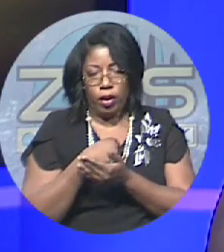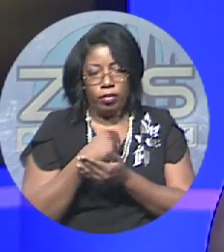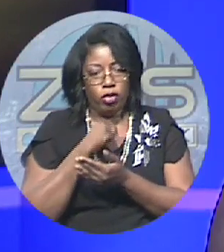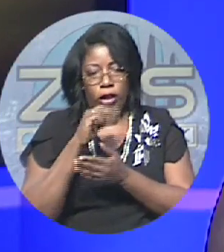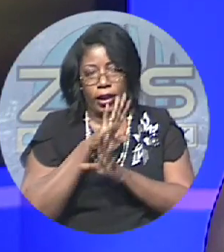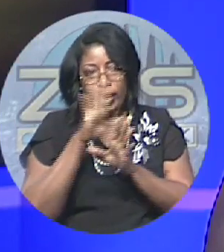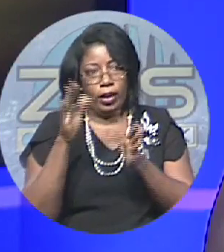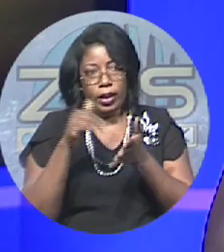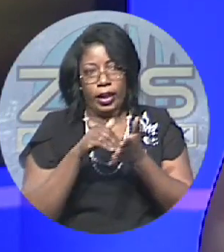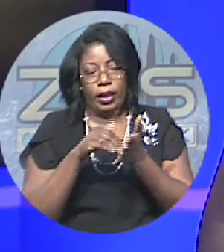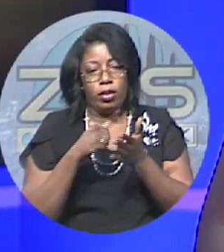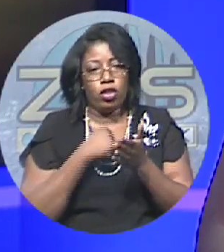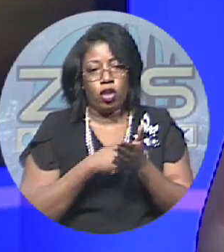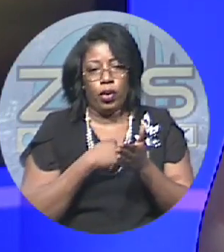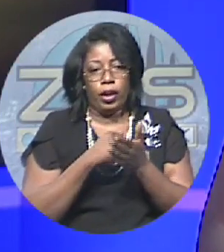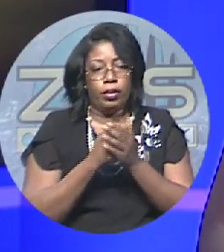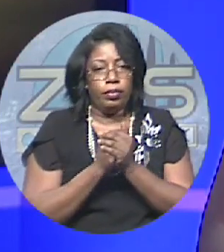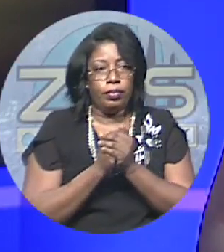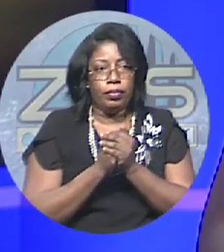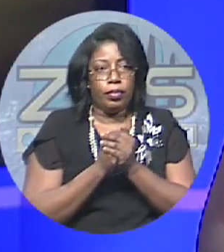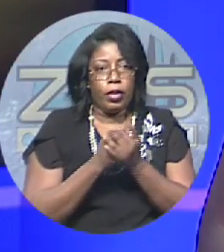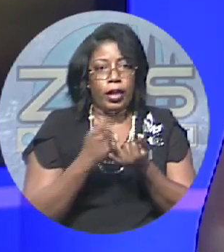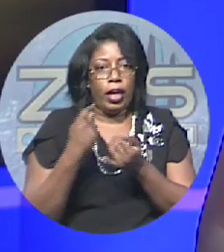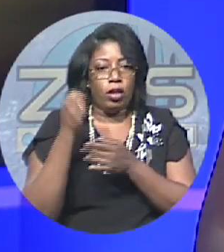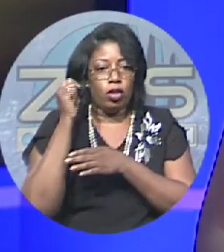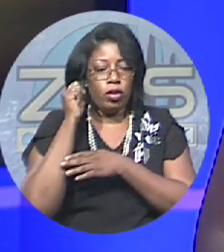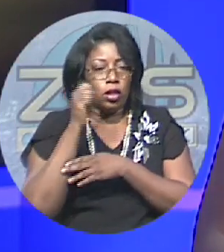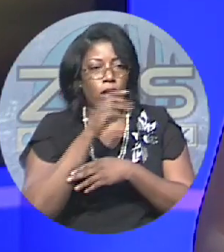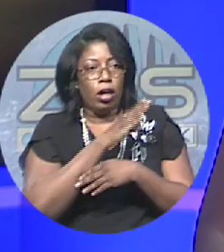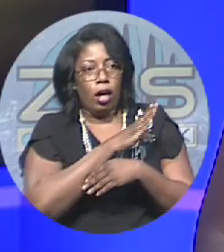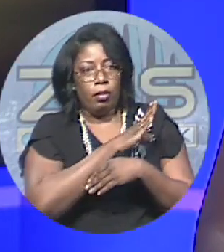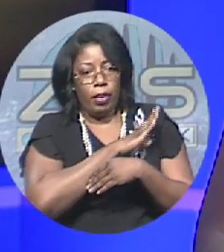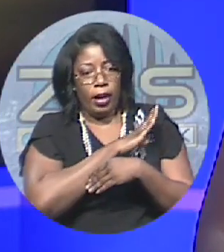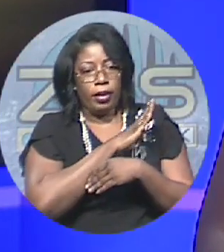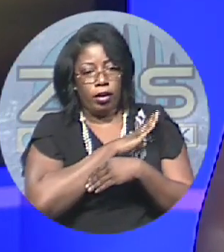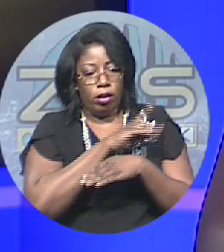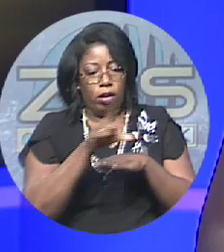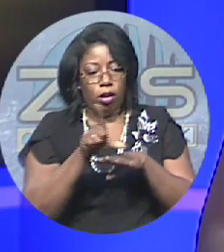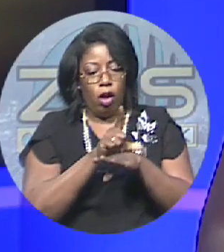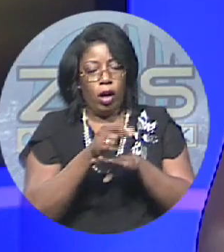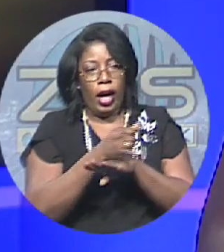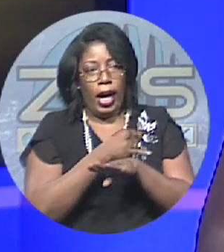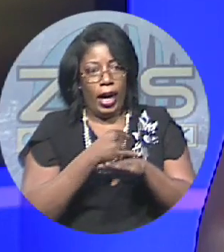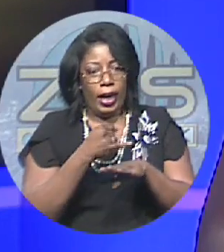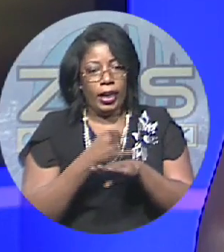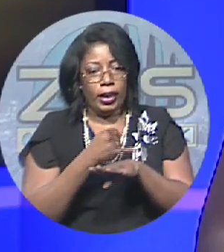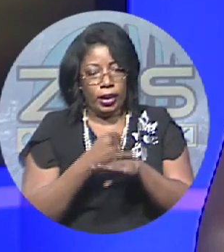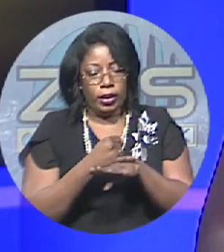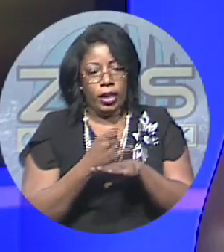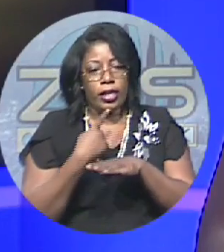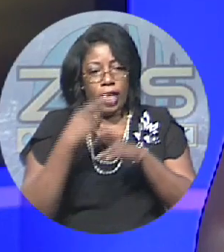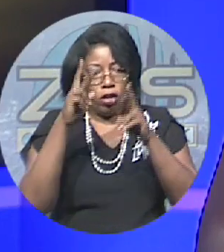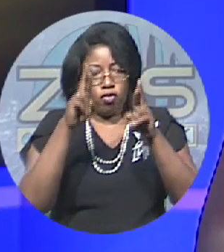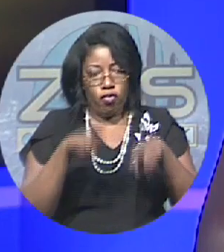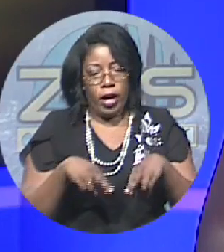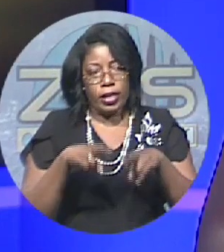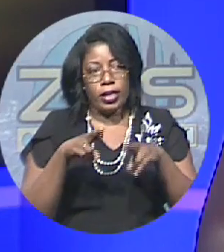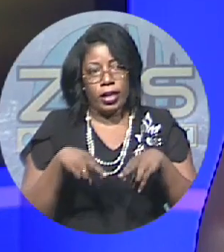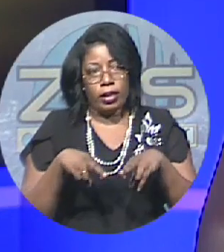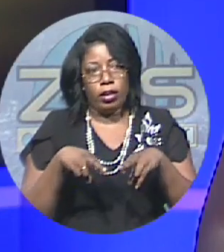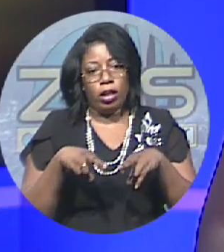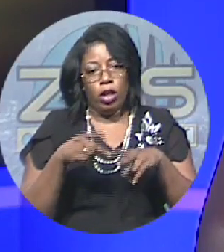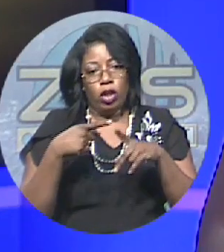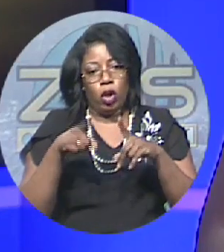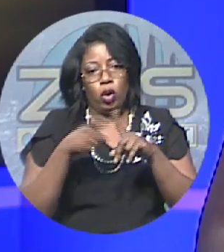Well, this just in, Therese Boodle Bethel, Family Island Administrator for Long Island, wishes to advise residents from Pettis to